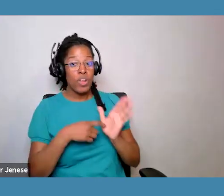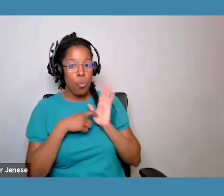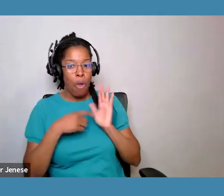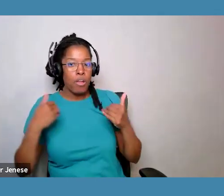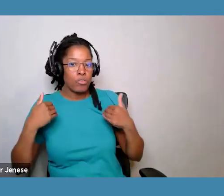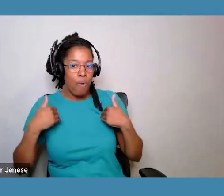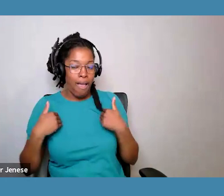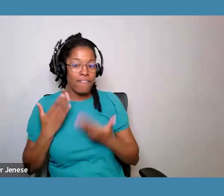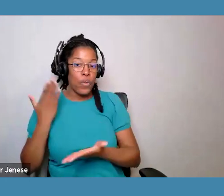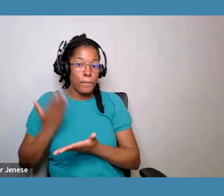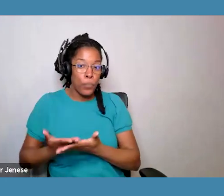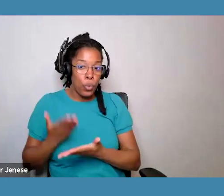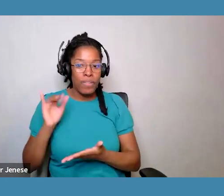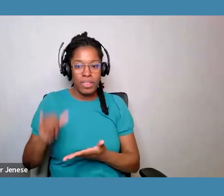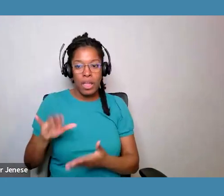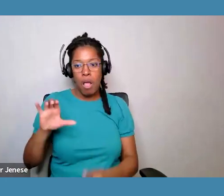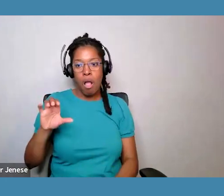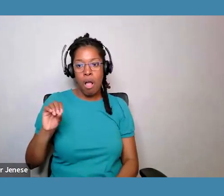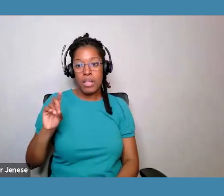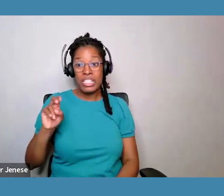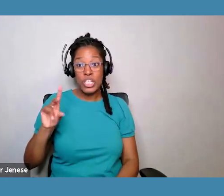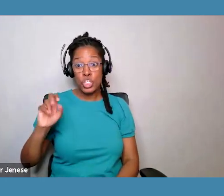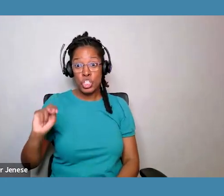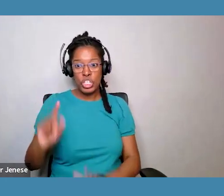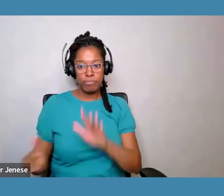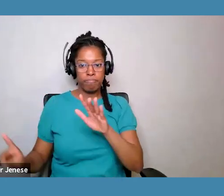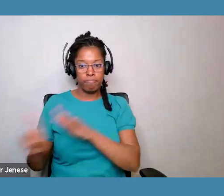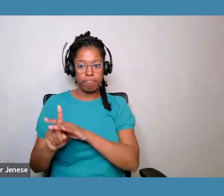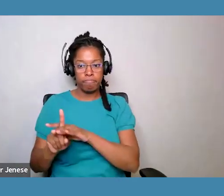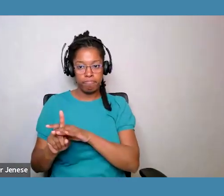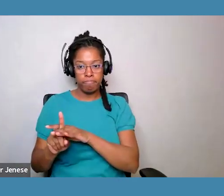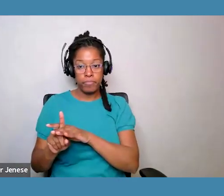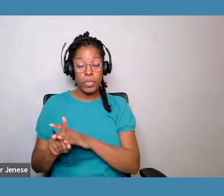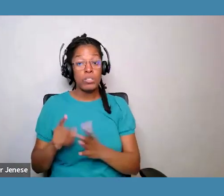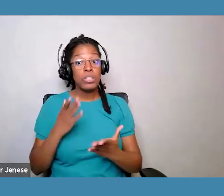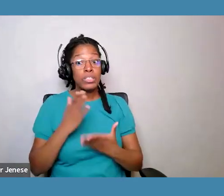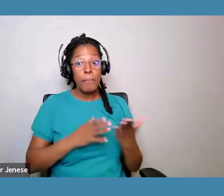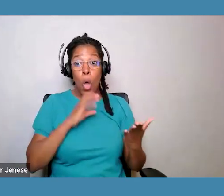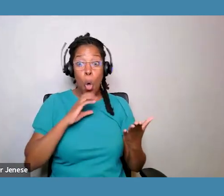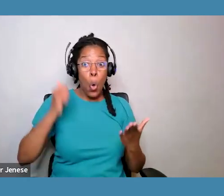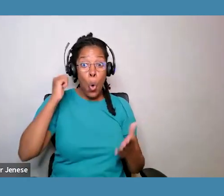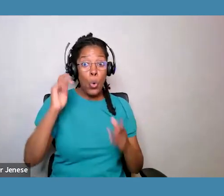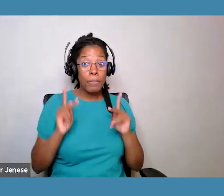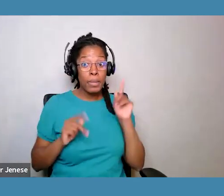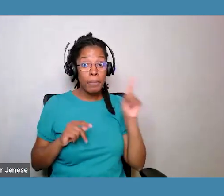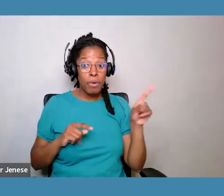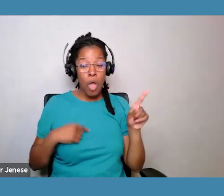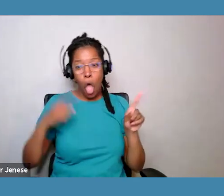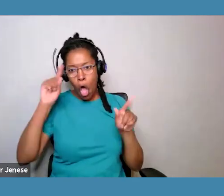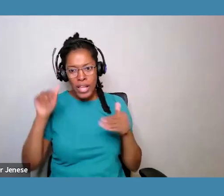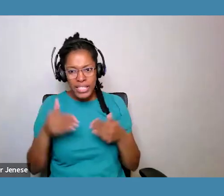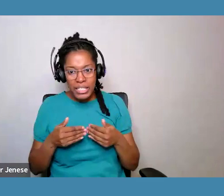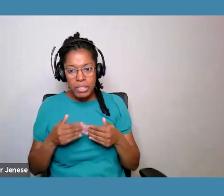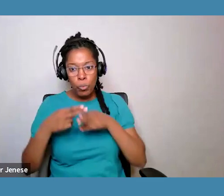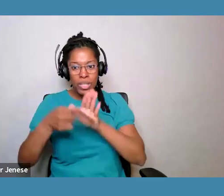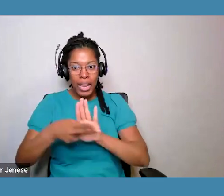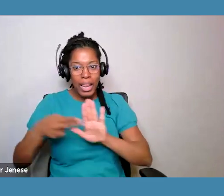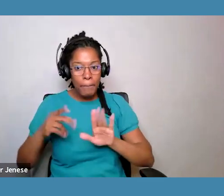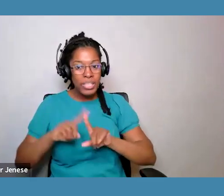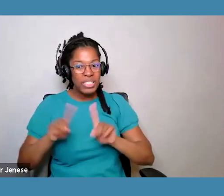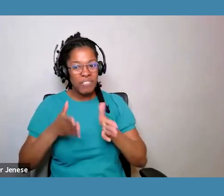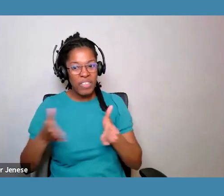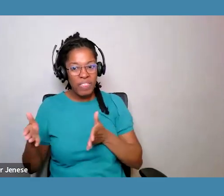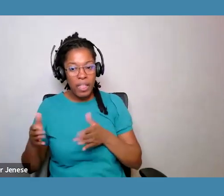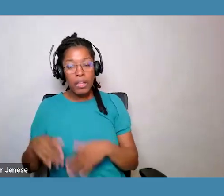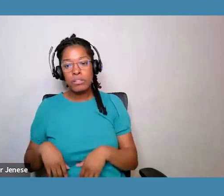that the condition manifested. So especially with some older folks, we used to call autism different things. We used to call it